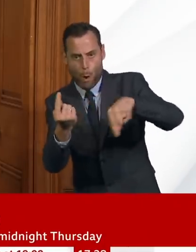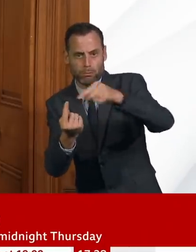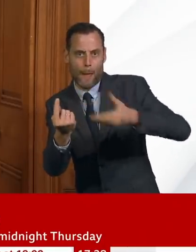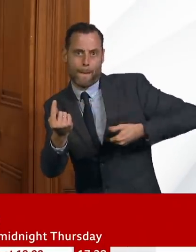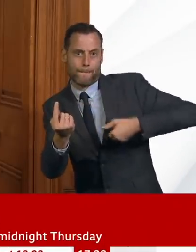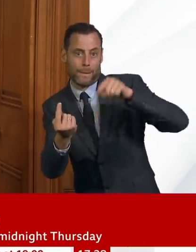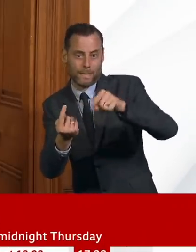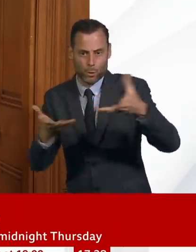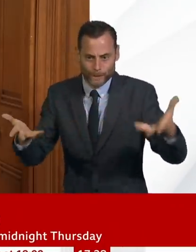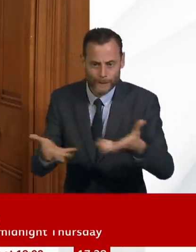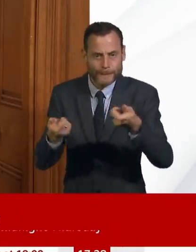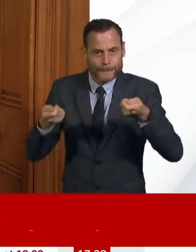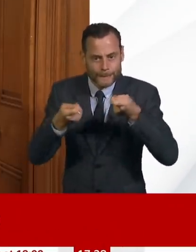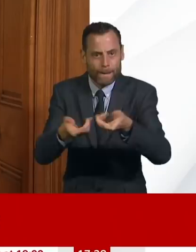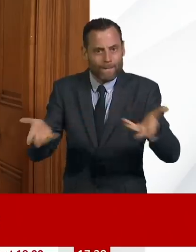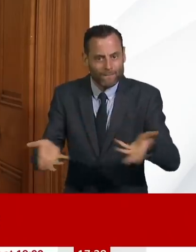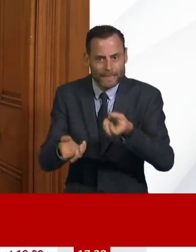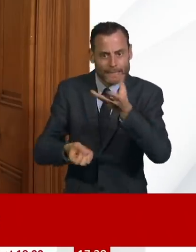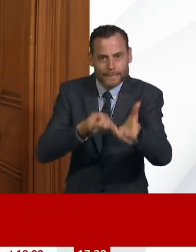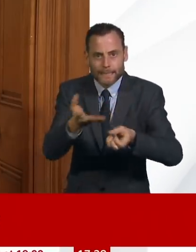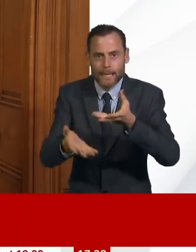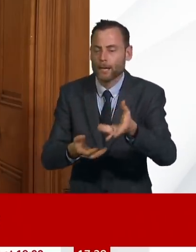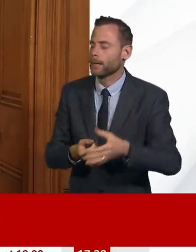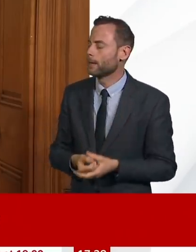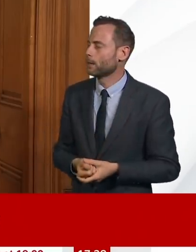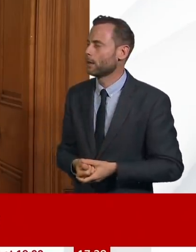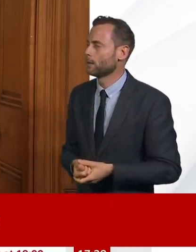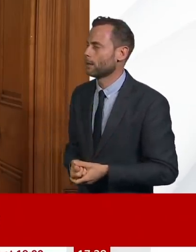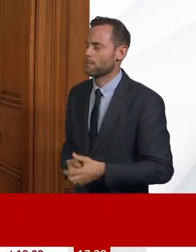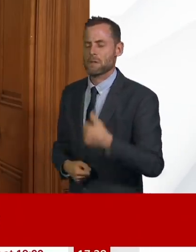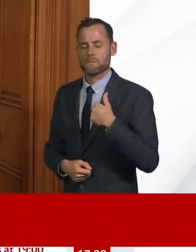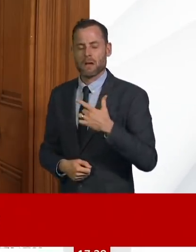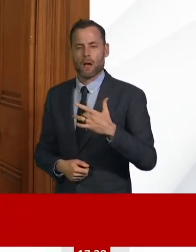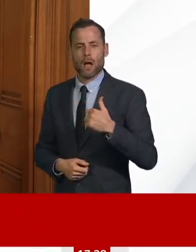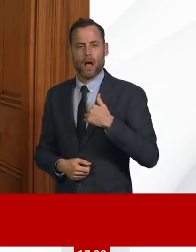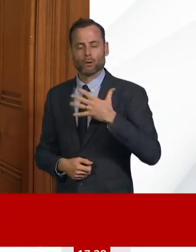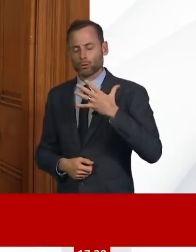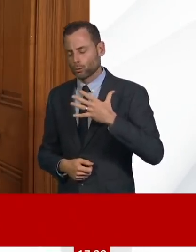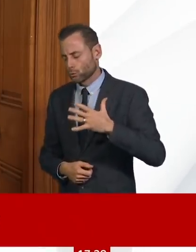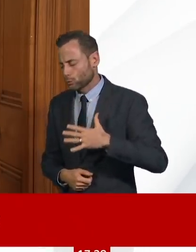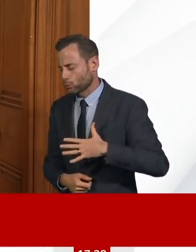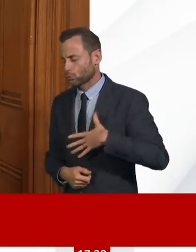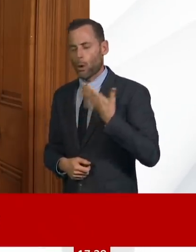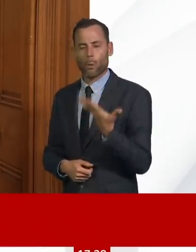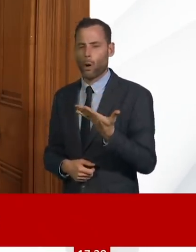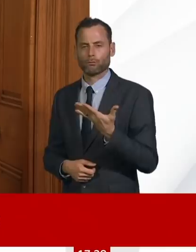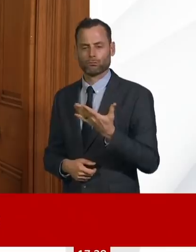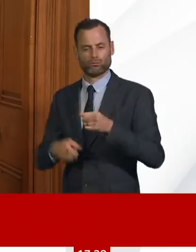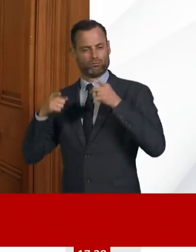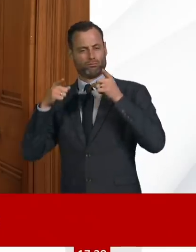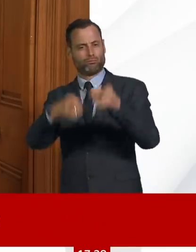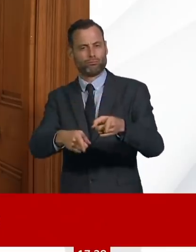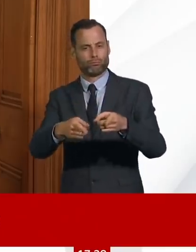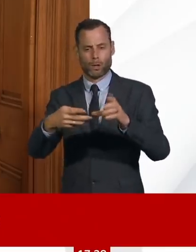and growth in Manchester. We don't want to do this in the way that we've had